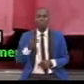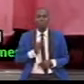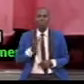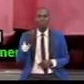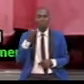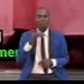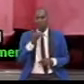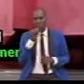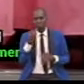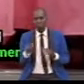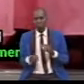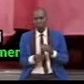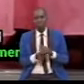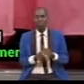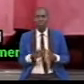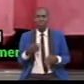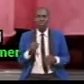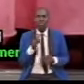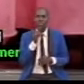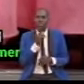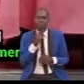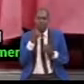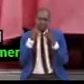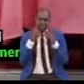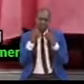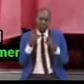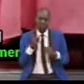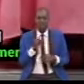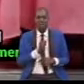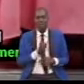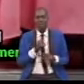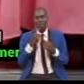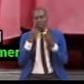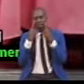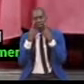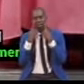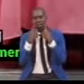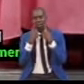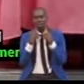I was covering up the secret tears I